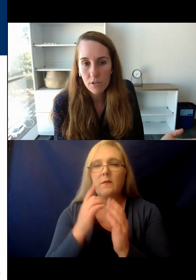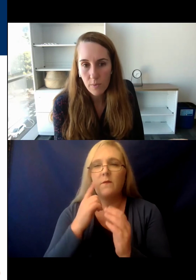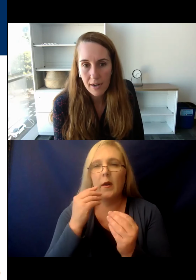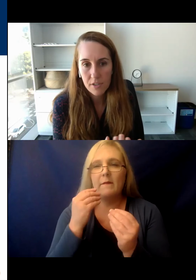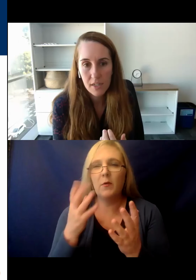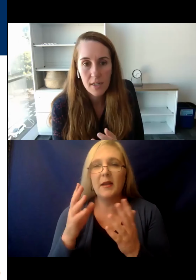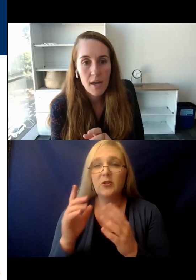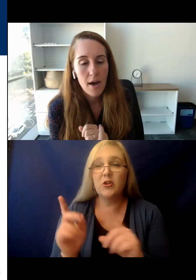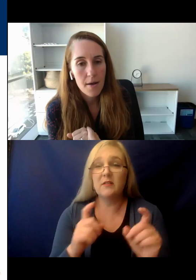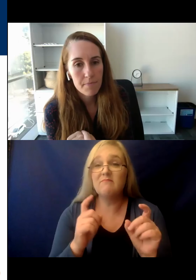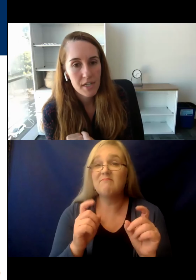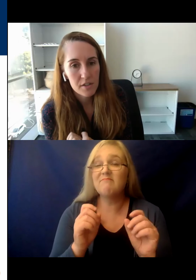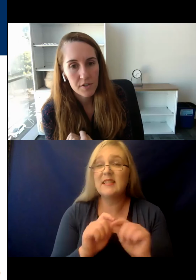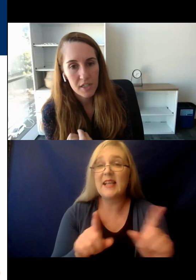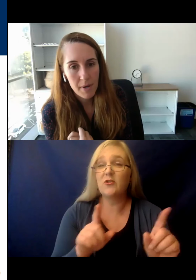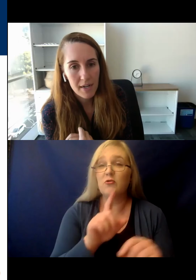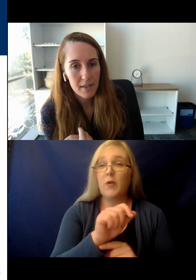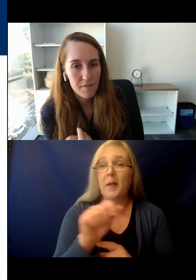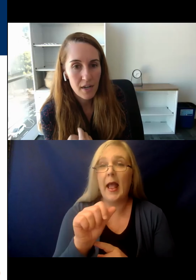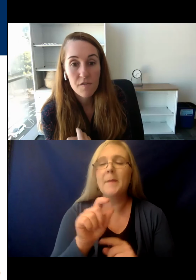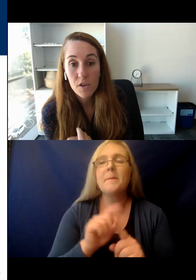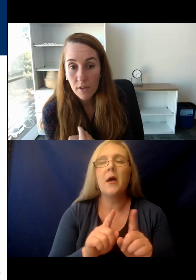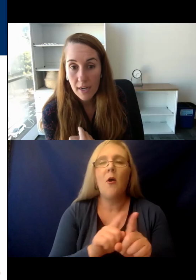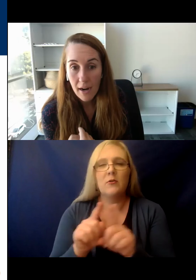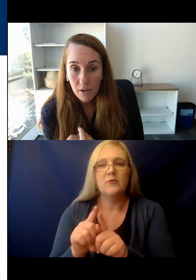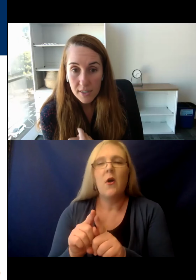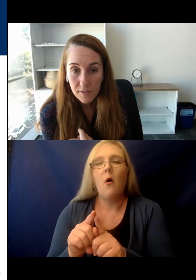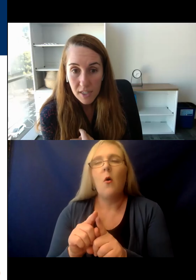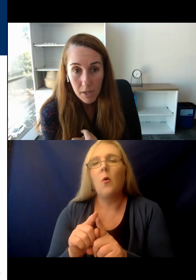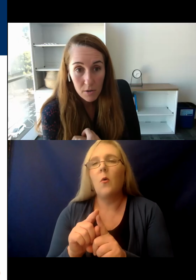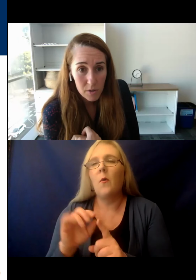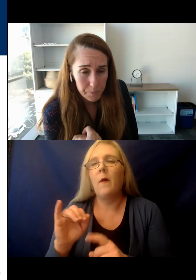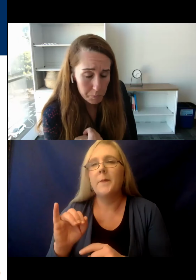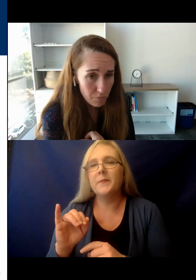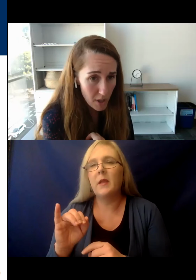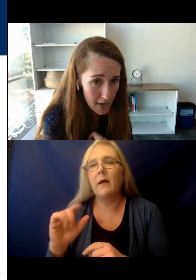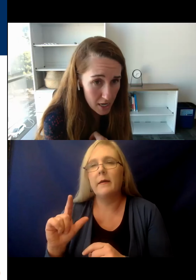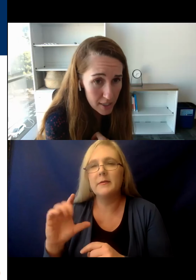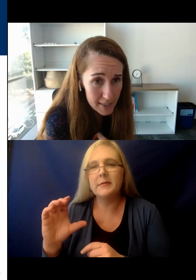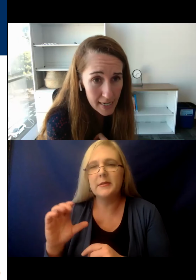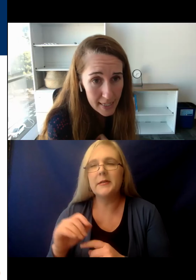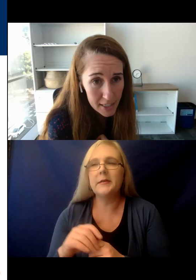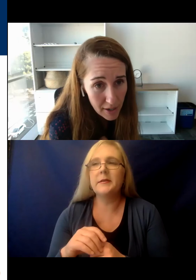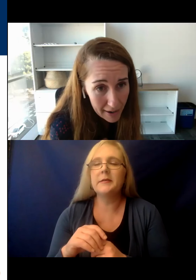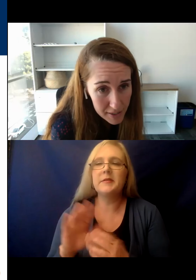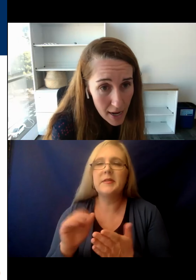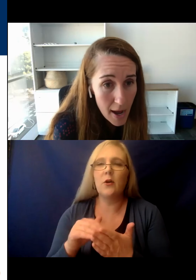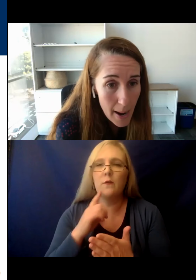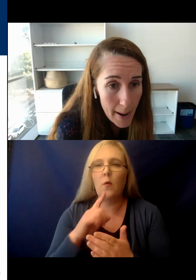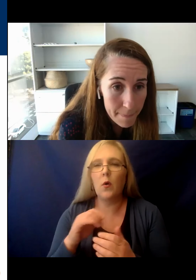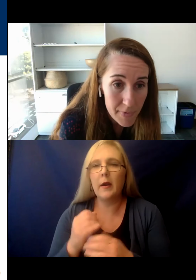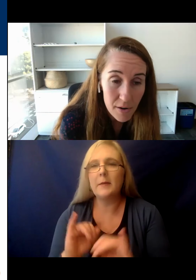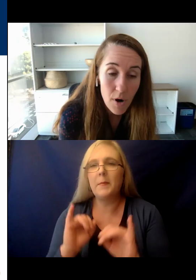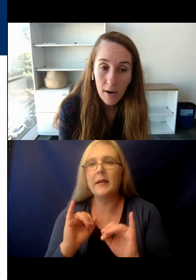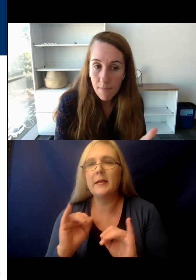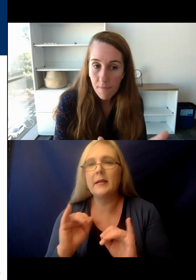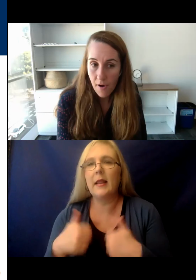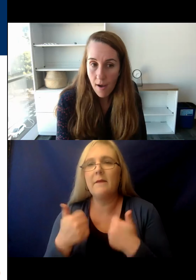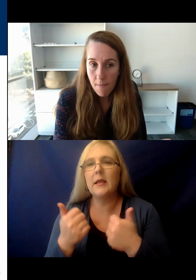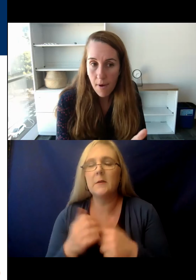but it also went out to Centers for Independent Living and a few other categories of CBOs. And you can see in these graphs